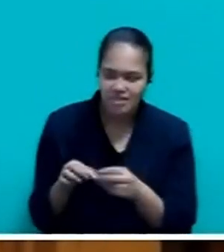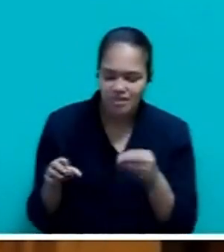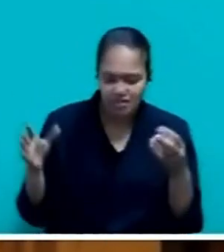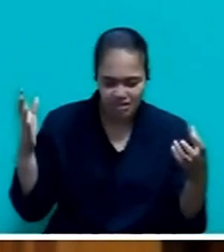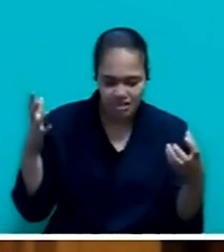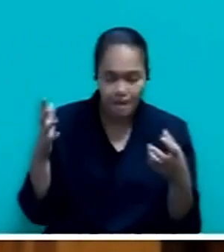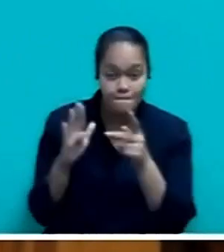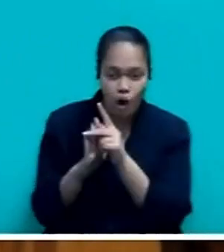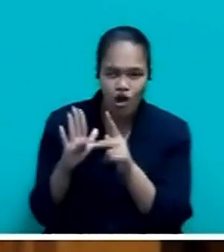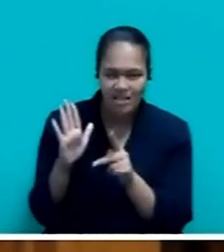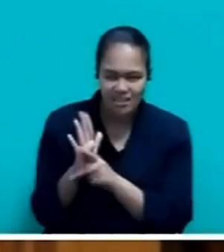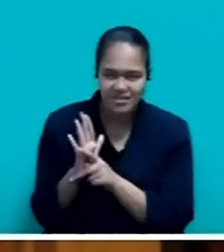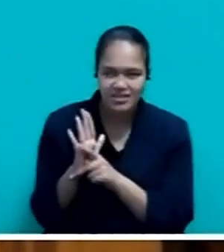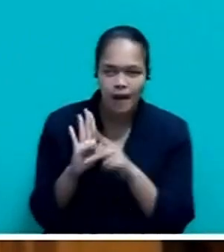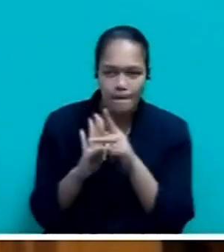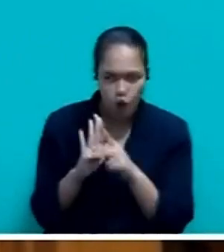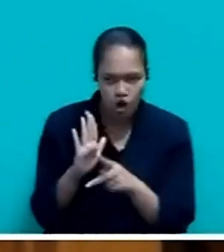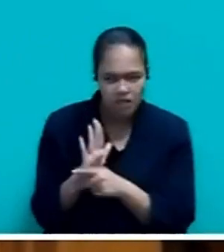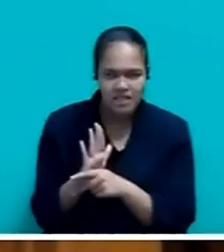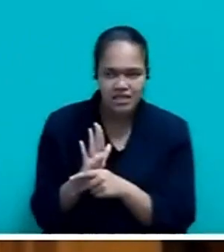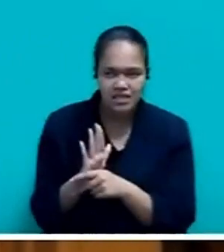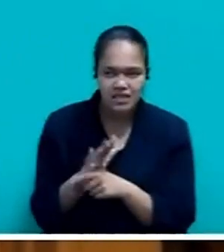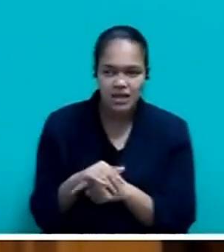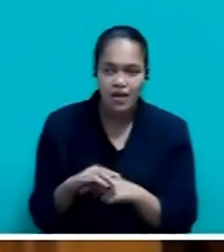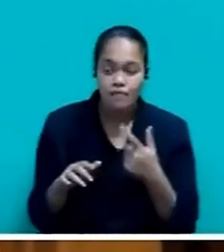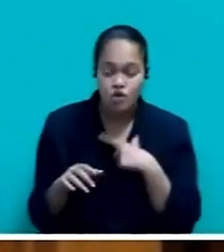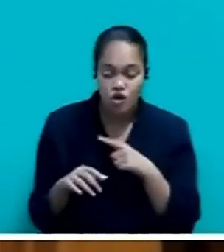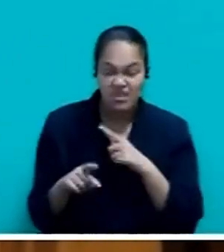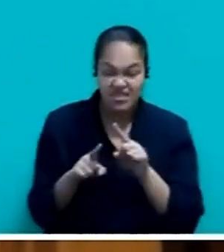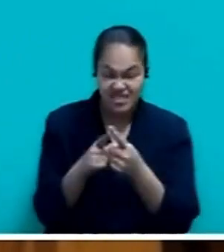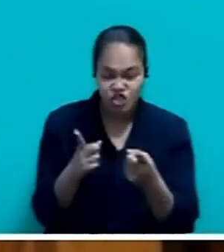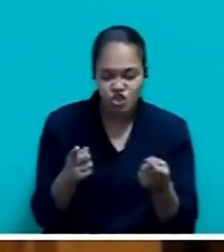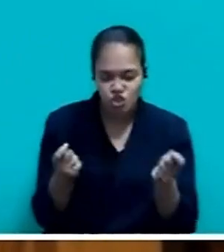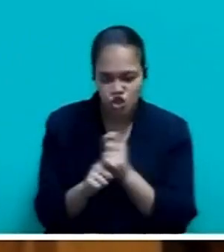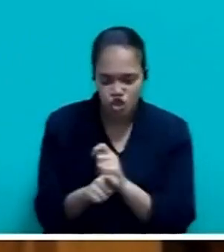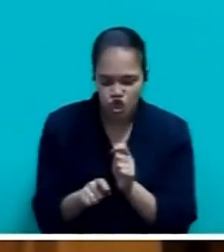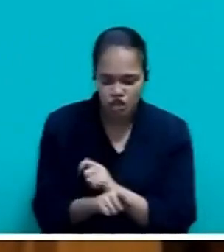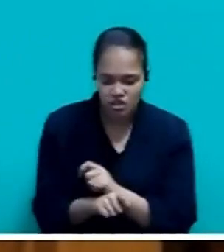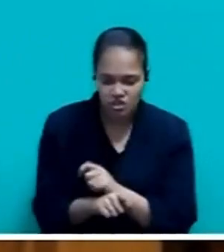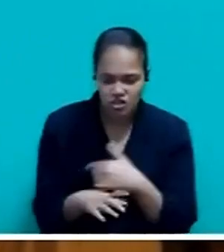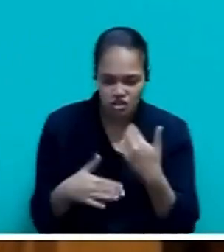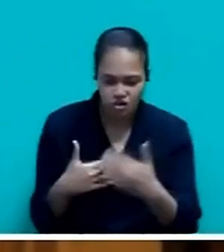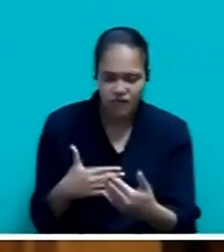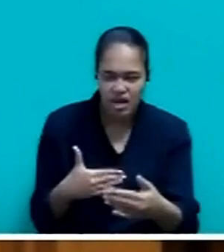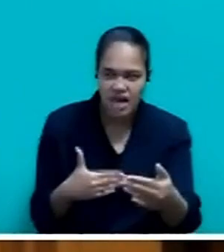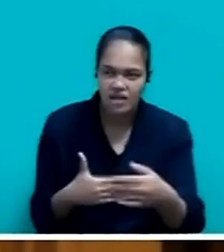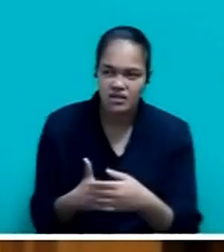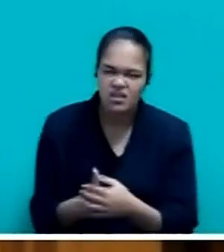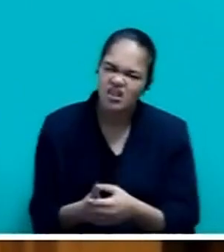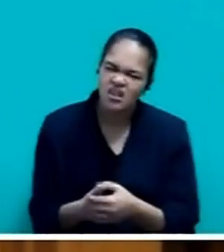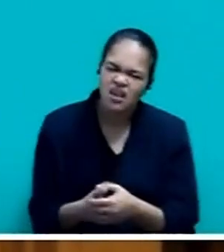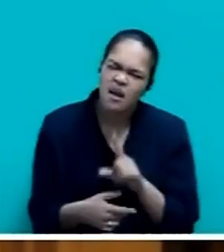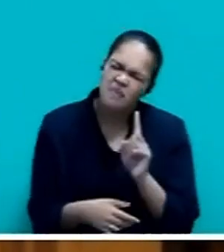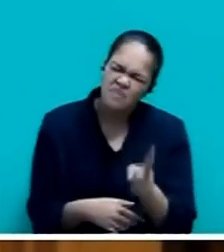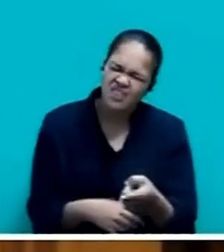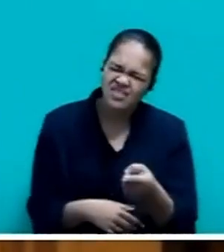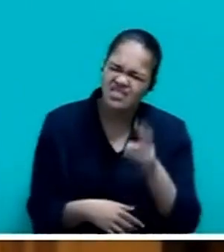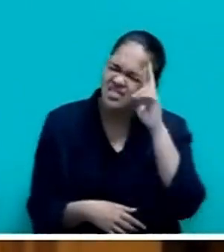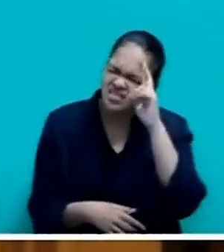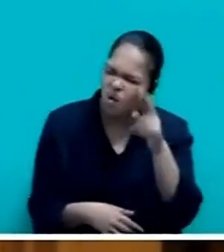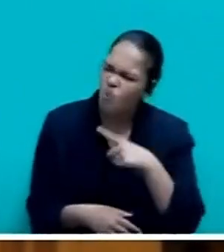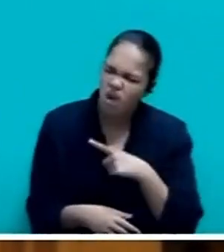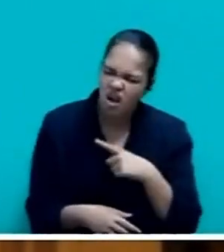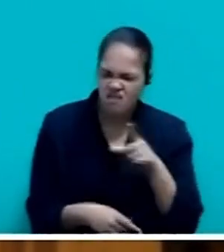Remember, this is politics. Things change overnight. The point is, sir, that what is it that they're actually trying to preempt